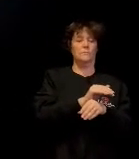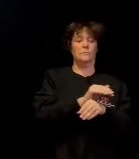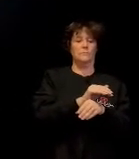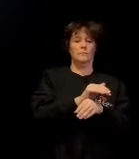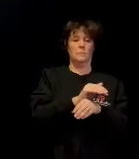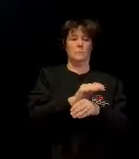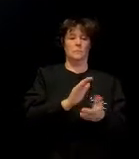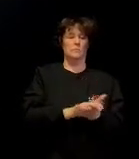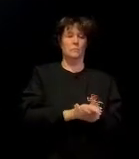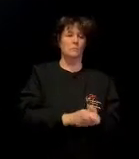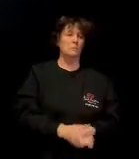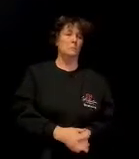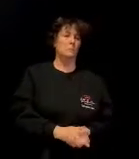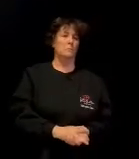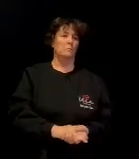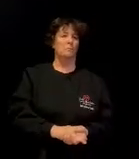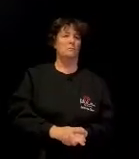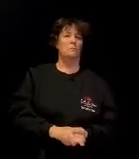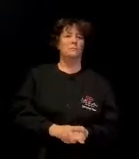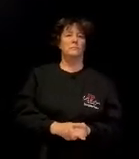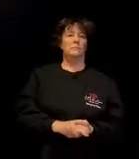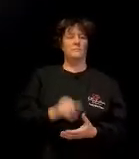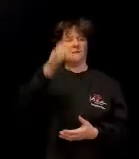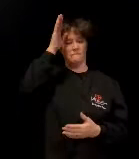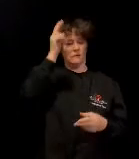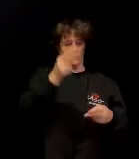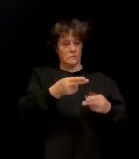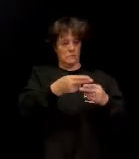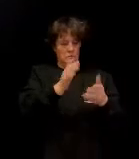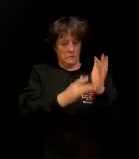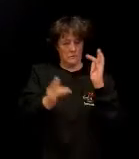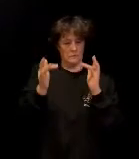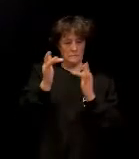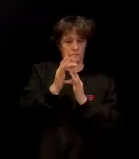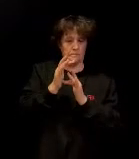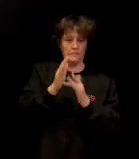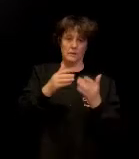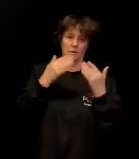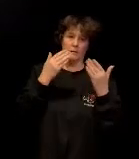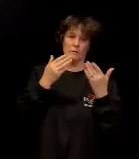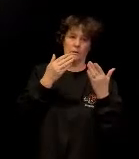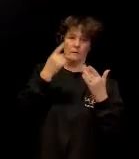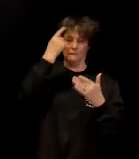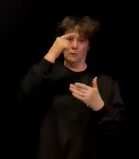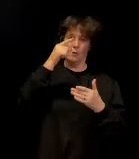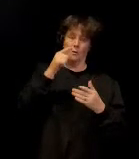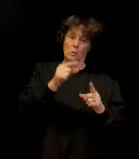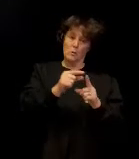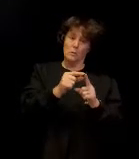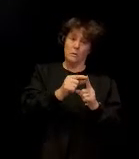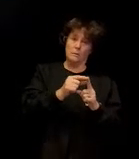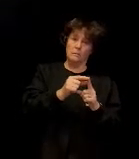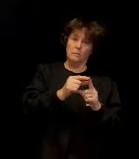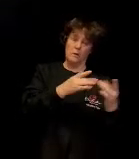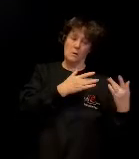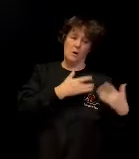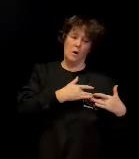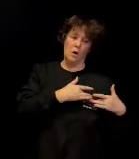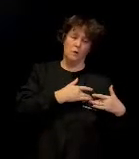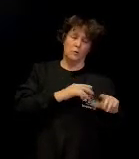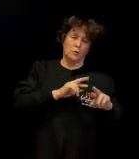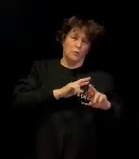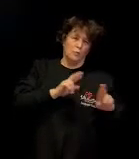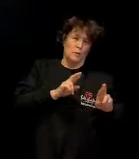ready to preach. So, Father, in Jesus' name, we thank you, Lord God, for the word. Our hearts are